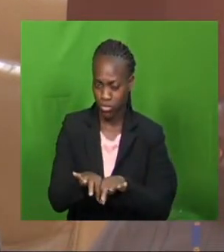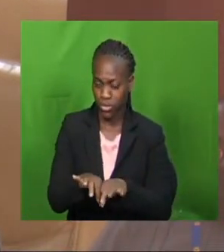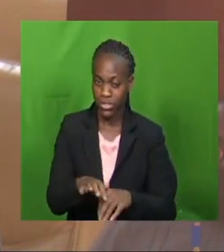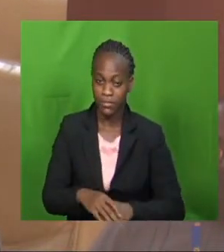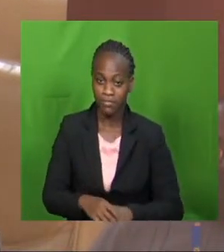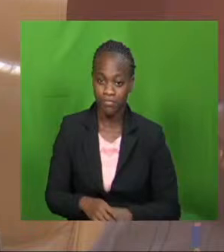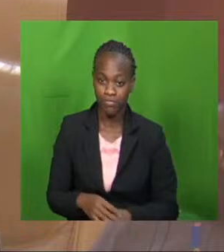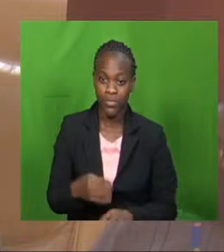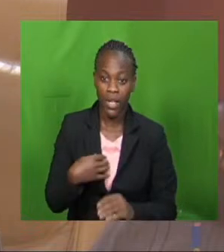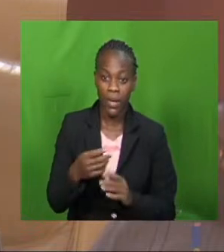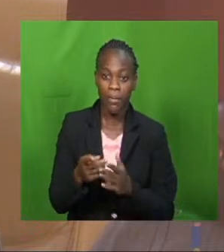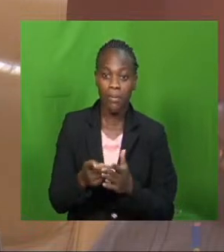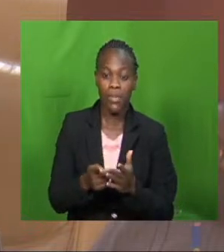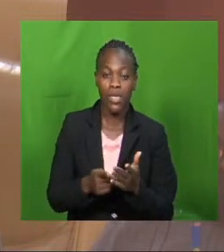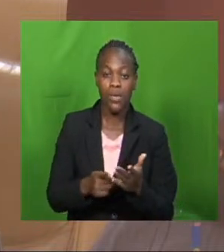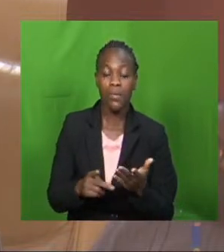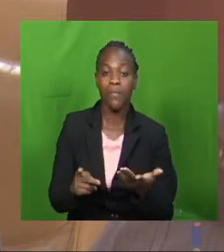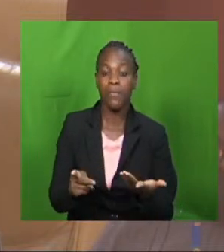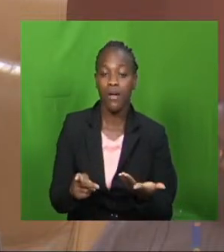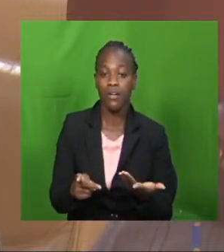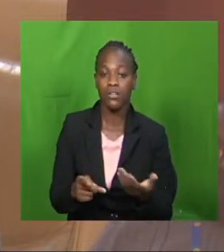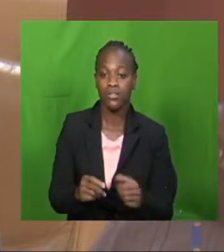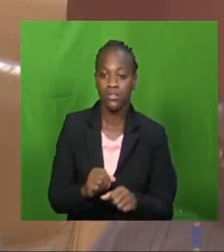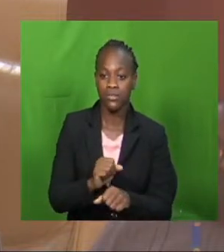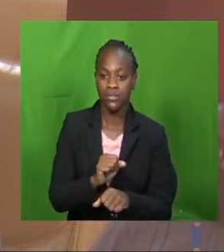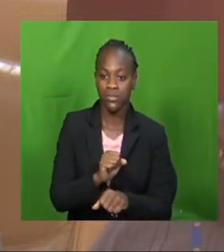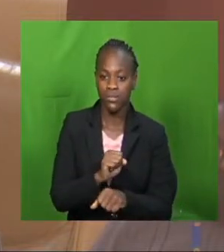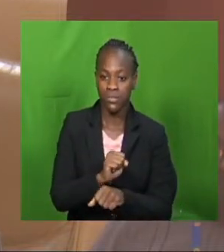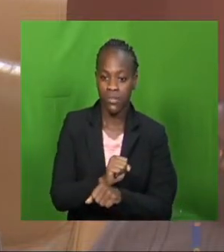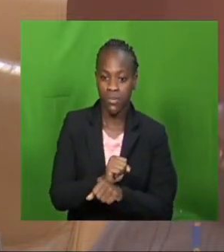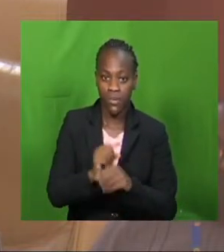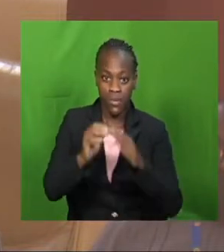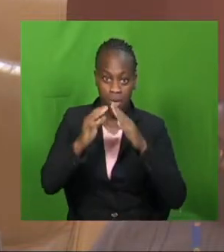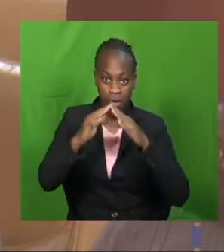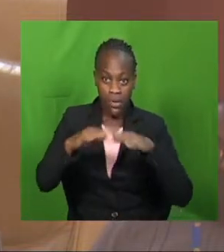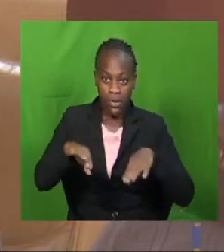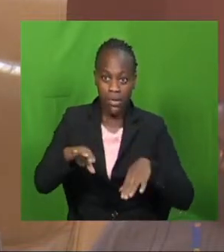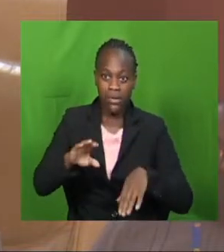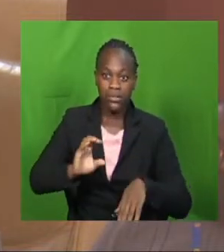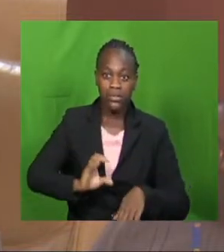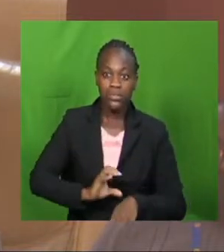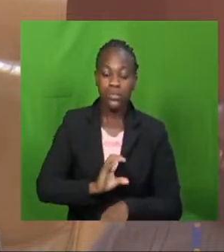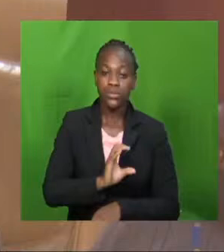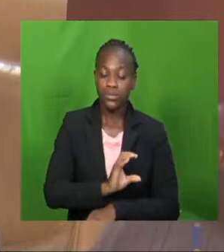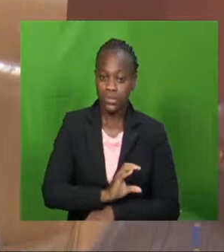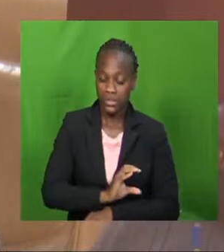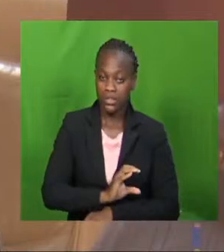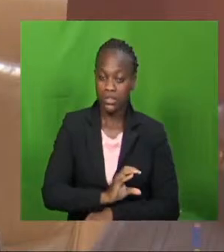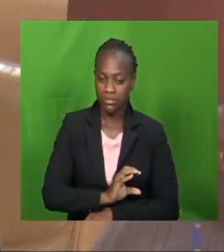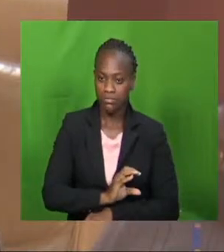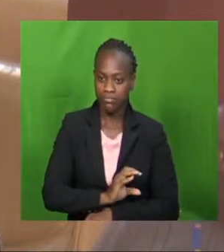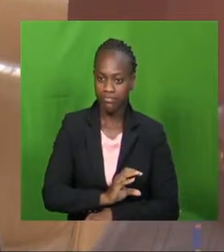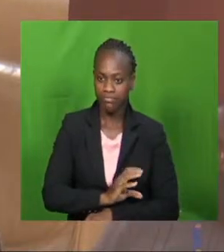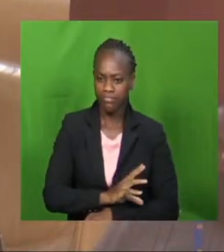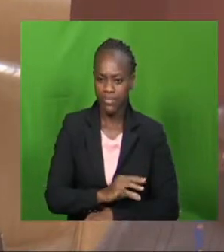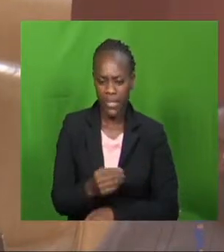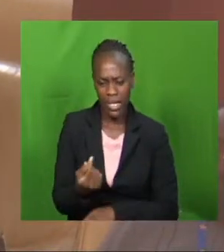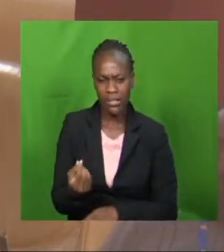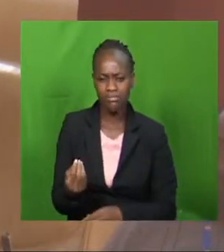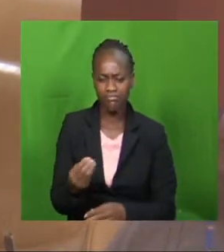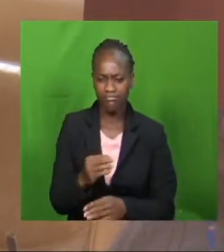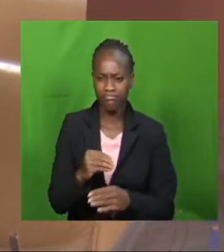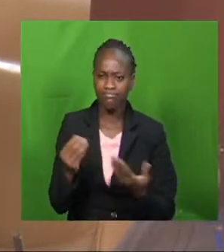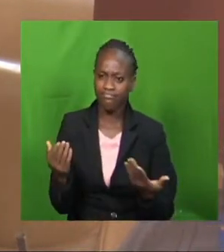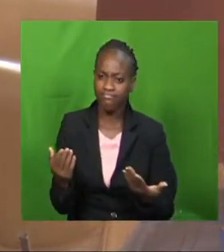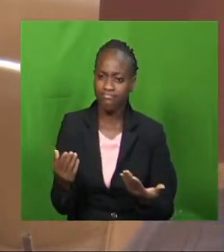I'm part of the Works Committee, and we consider this particular